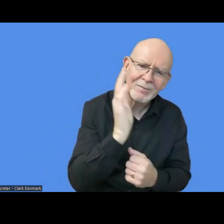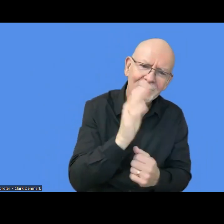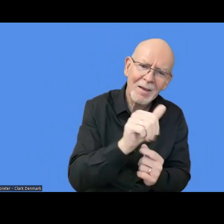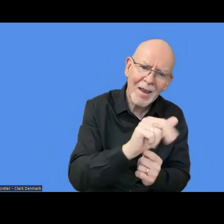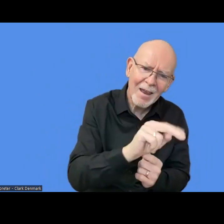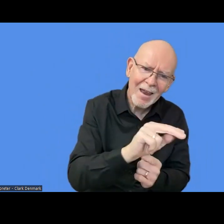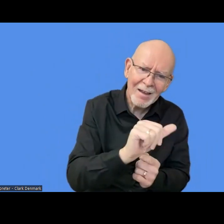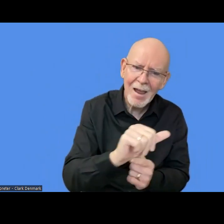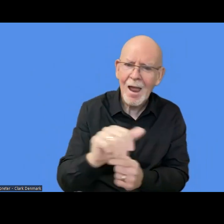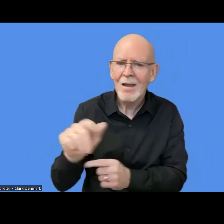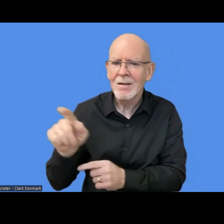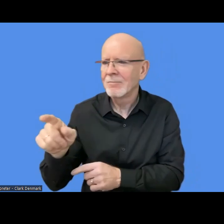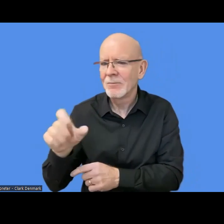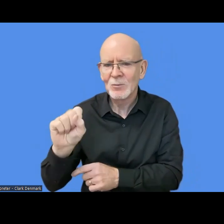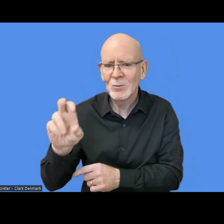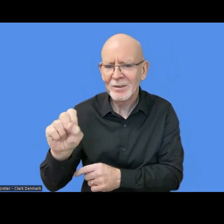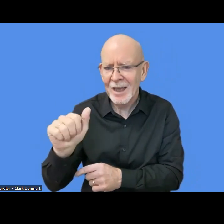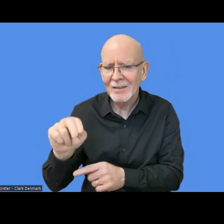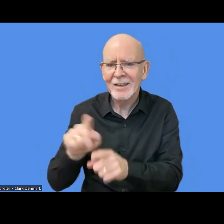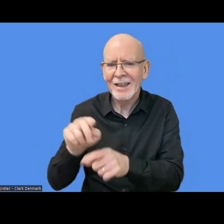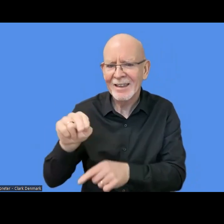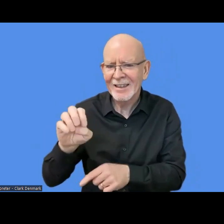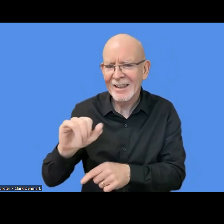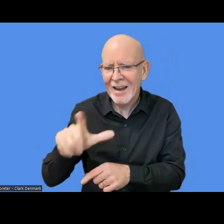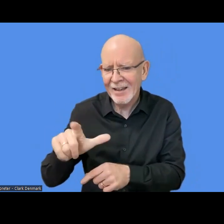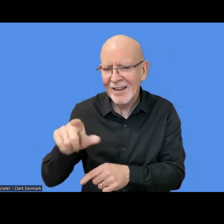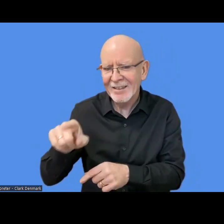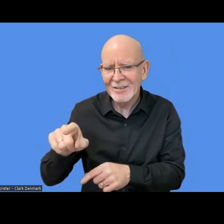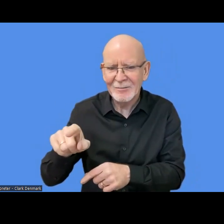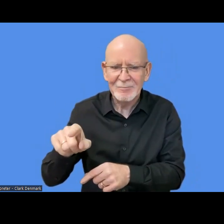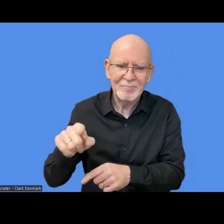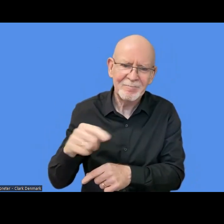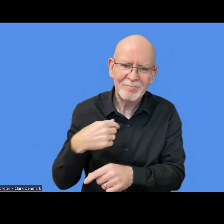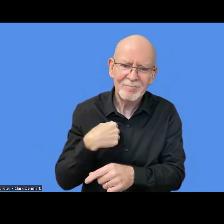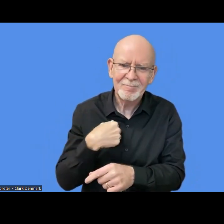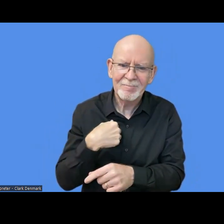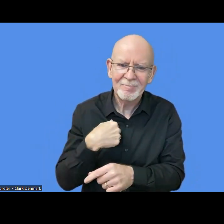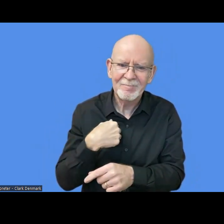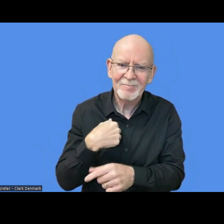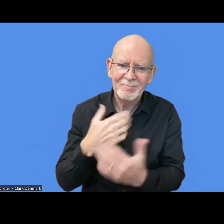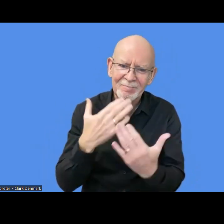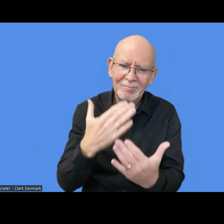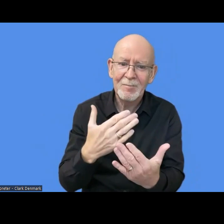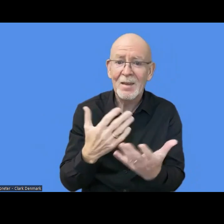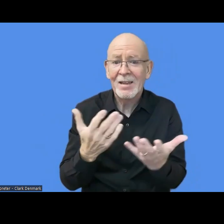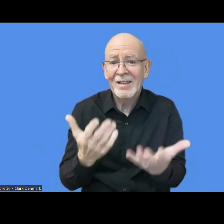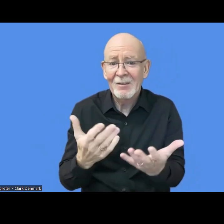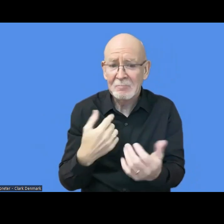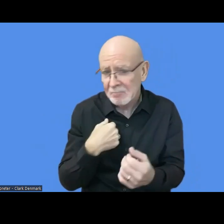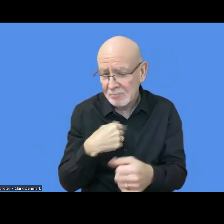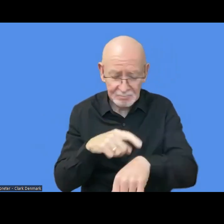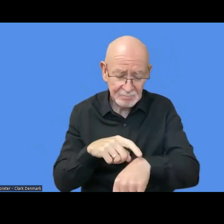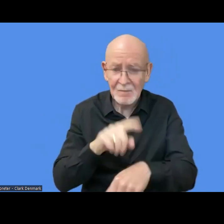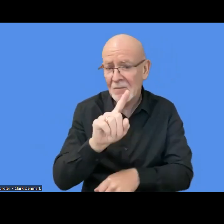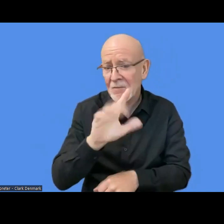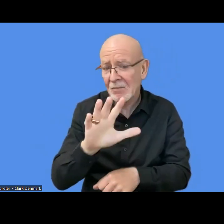Some of the questions that we received were already answered in writing, but for the benefit of all, I'm gonna read out the most pertinent